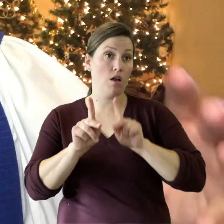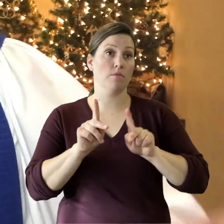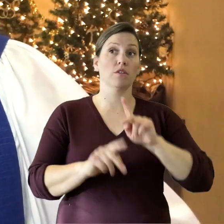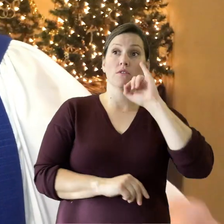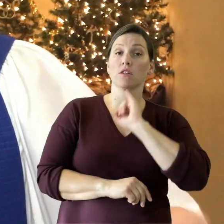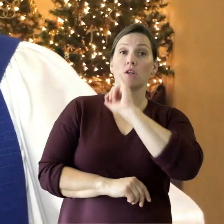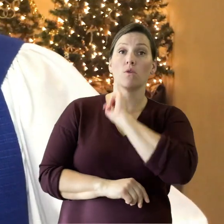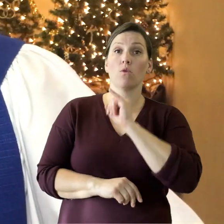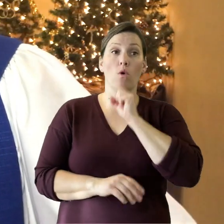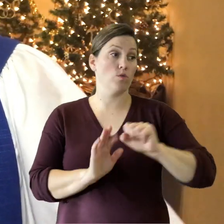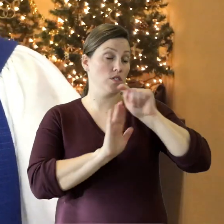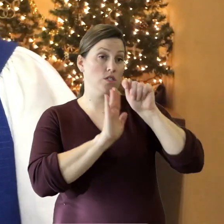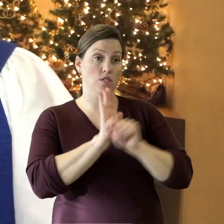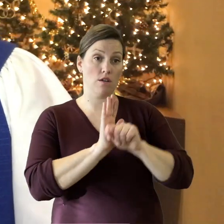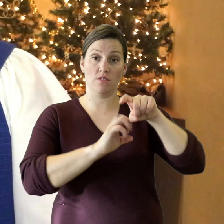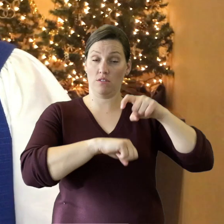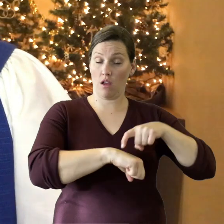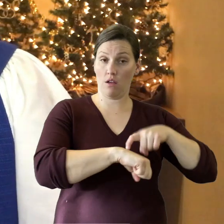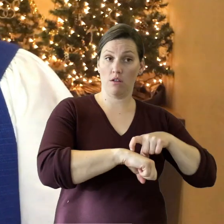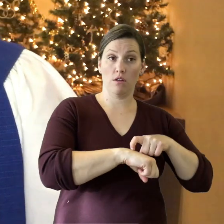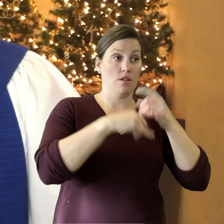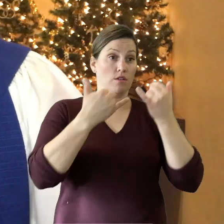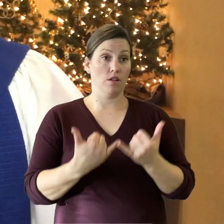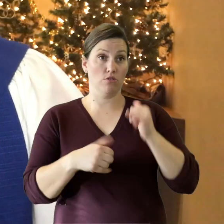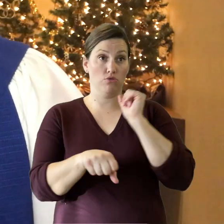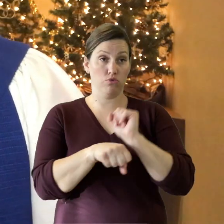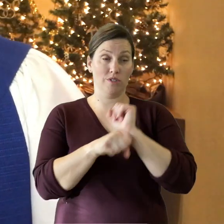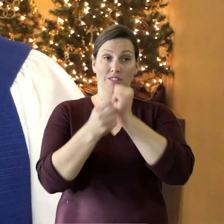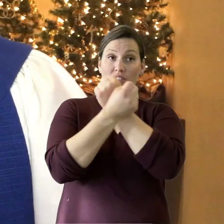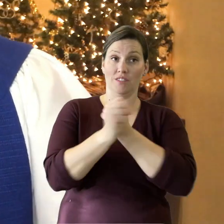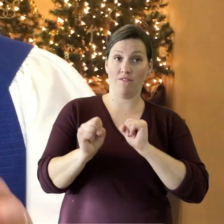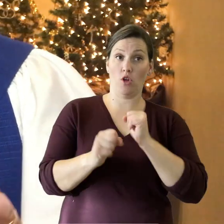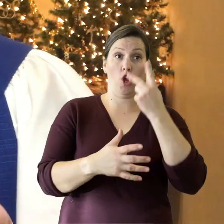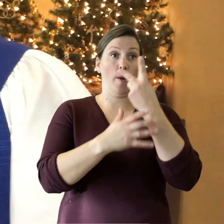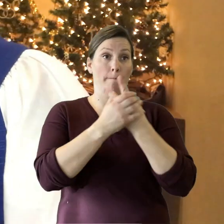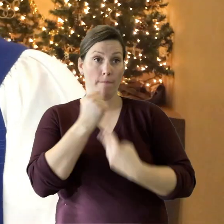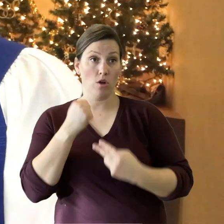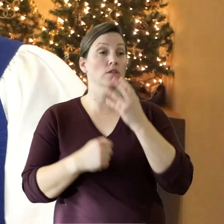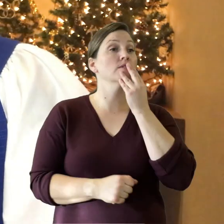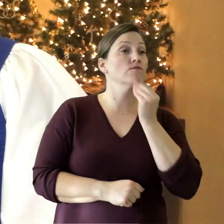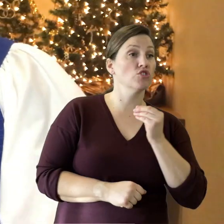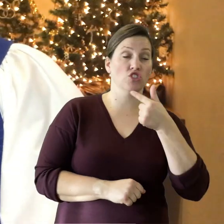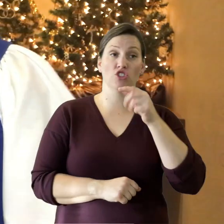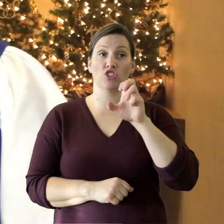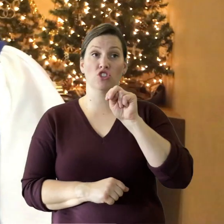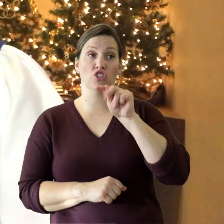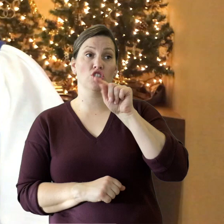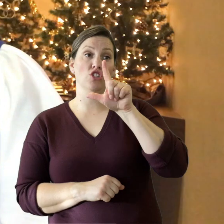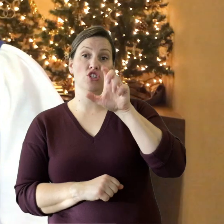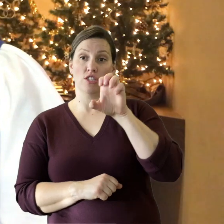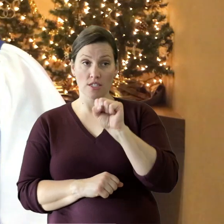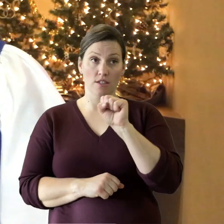people, Israel, in the Old Testament times, is now at work to save both Jews and